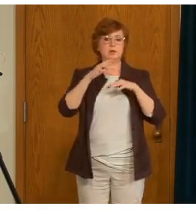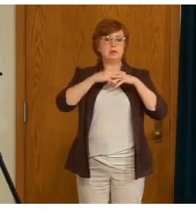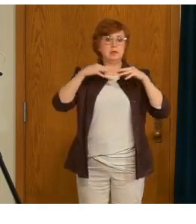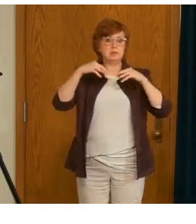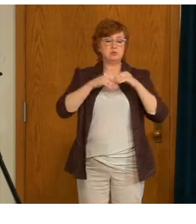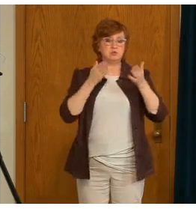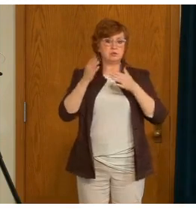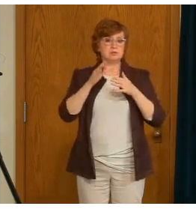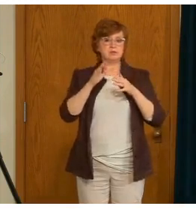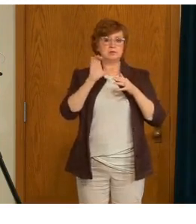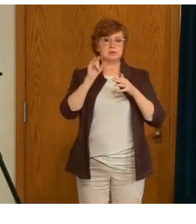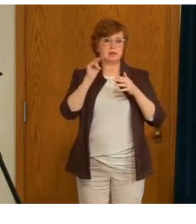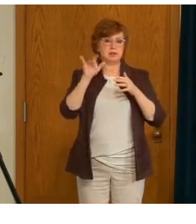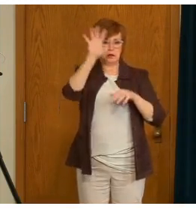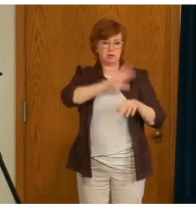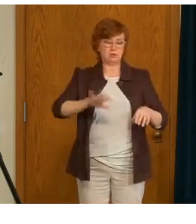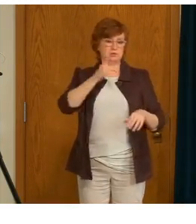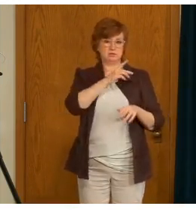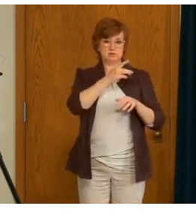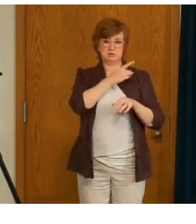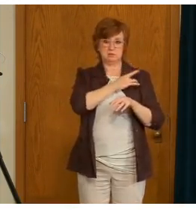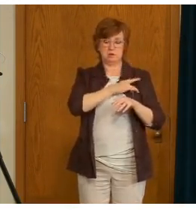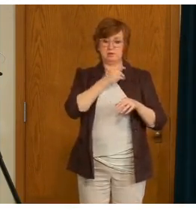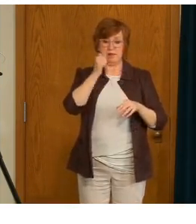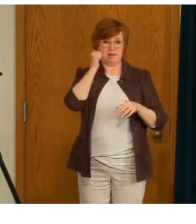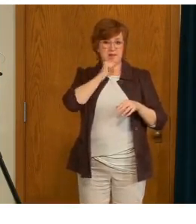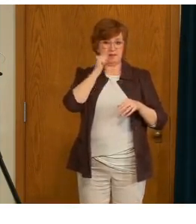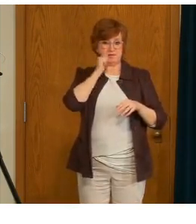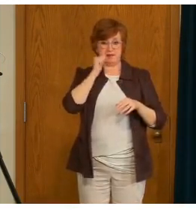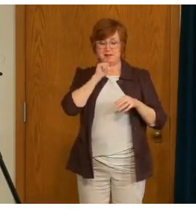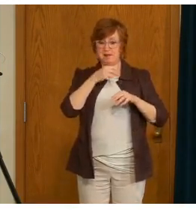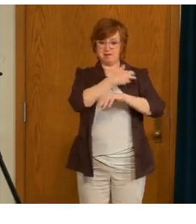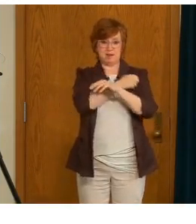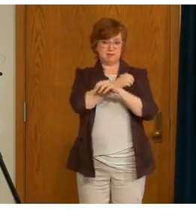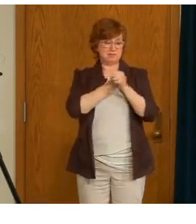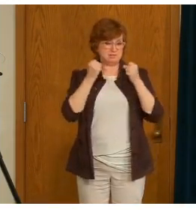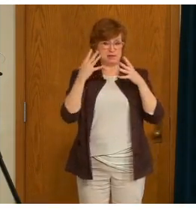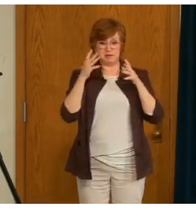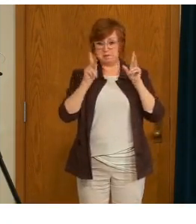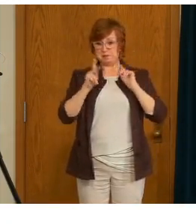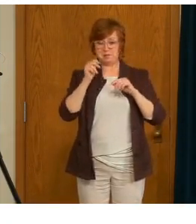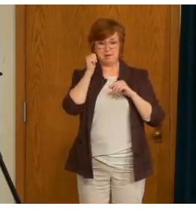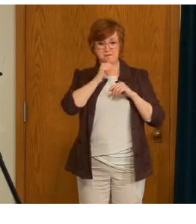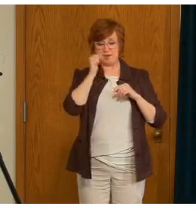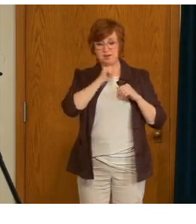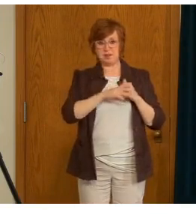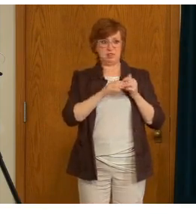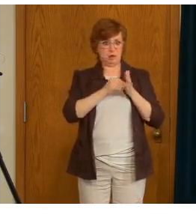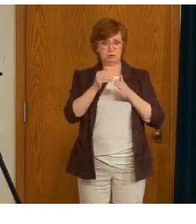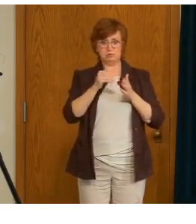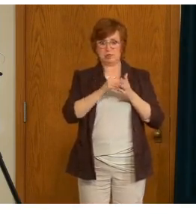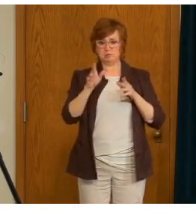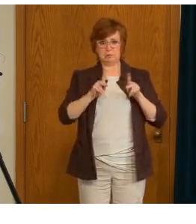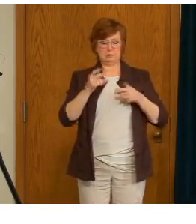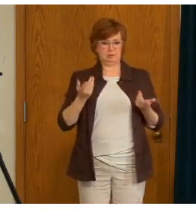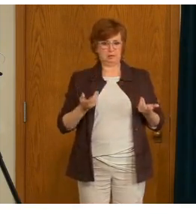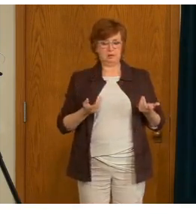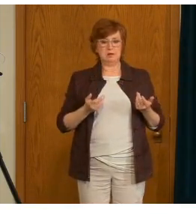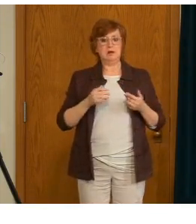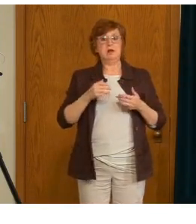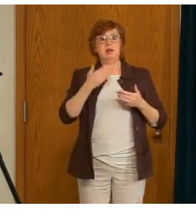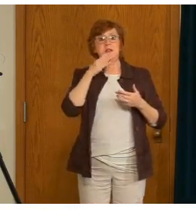vaccinating thousands of people every day. Thanks to the hundreds of thousands of Saskatchewan people who have already got vaccinated or